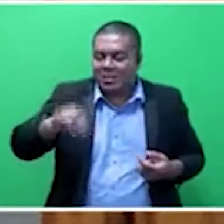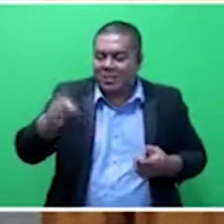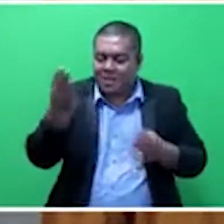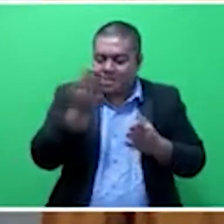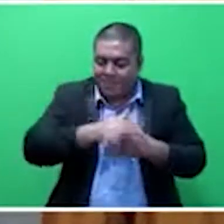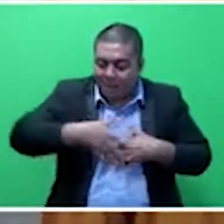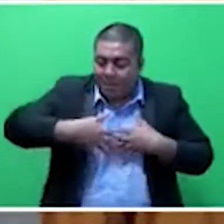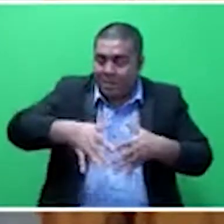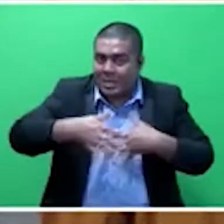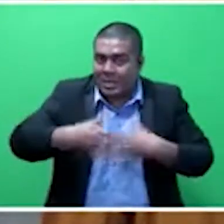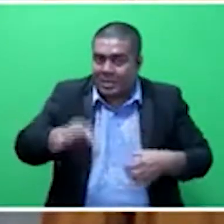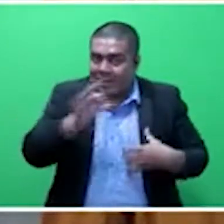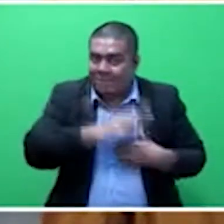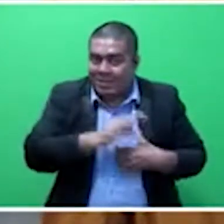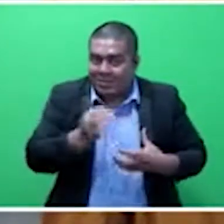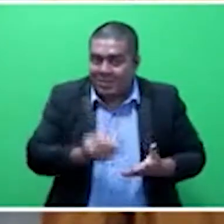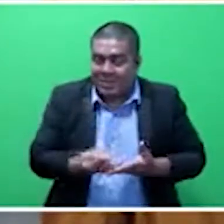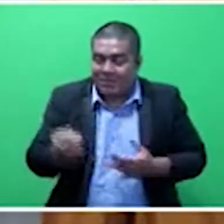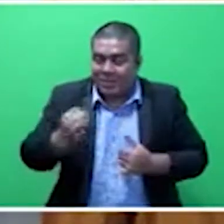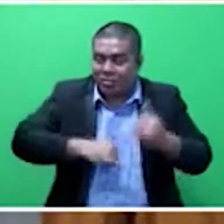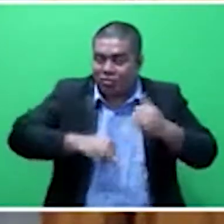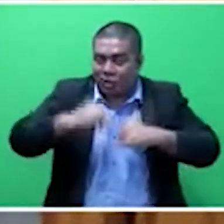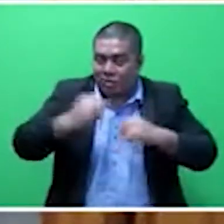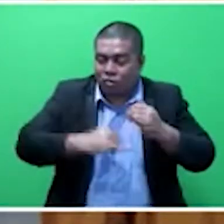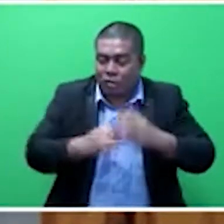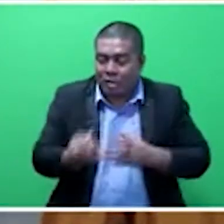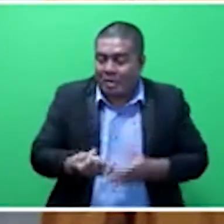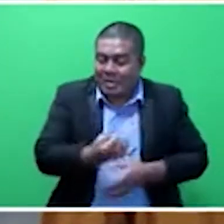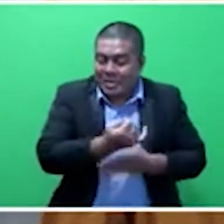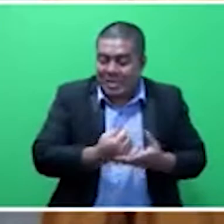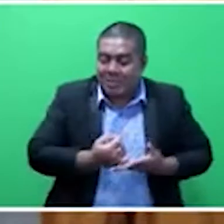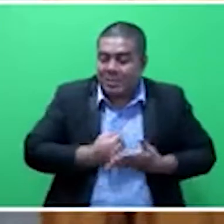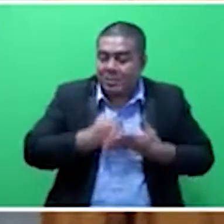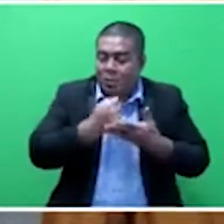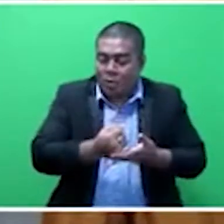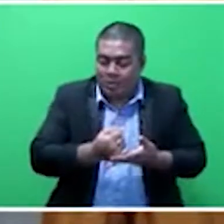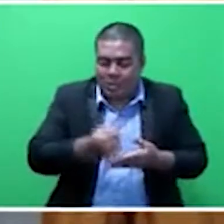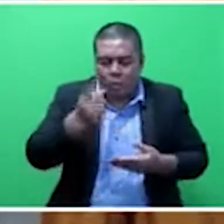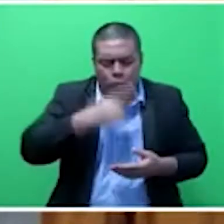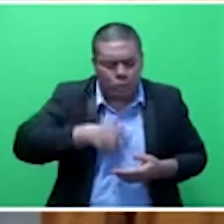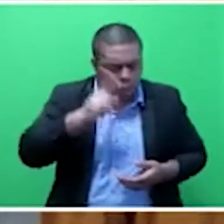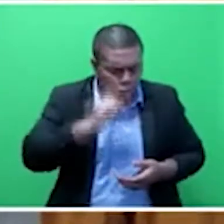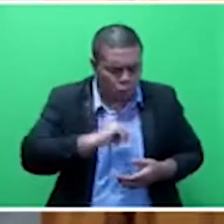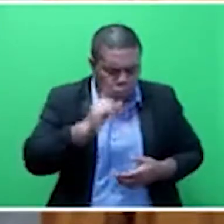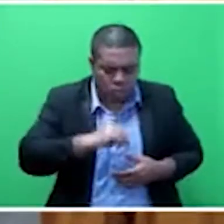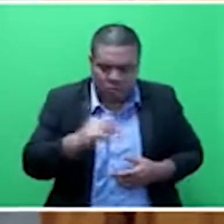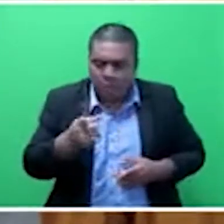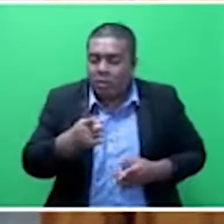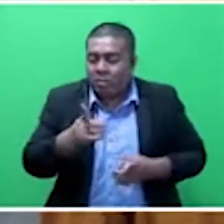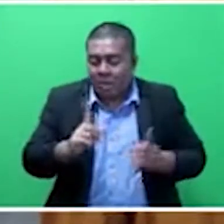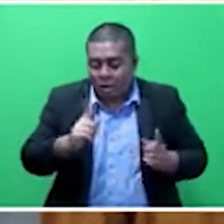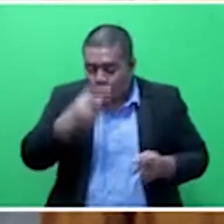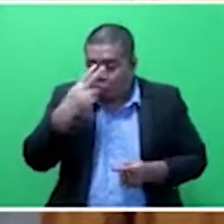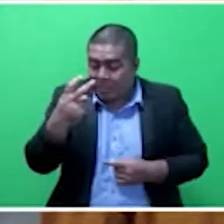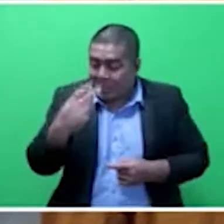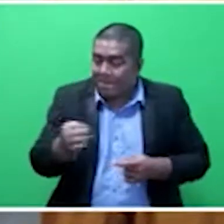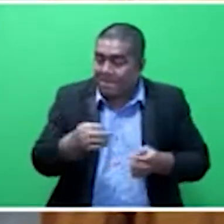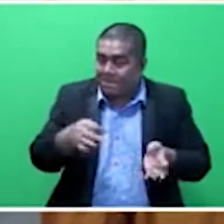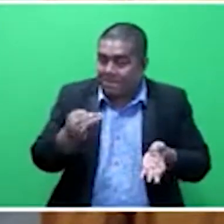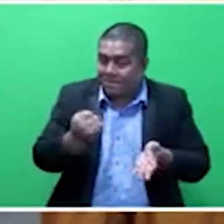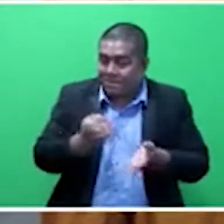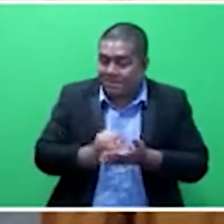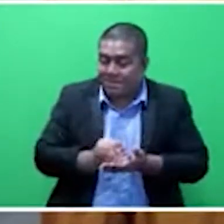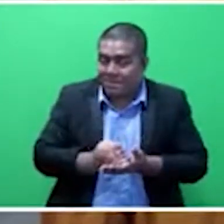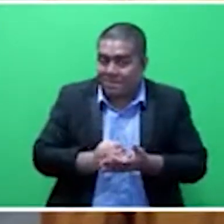in infrastructure, in income support, and that's the stuff that we are doing. Tourism industry is recovering, but